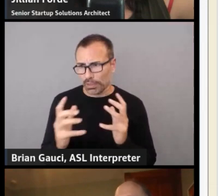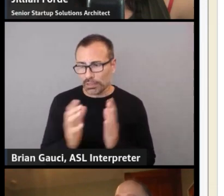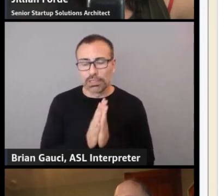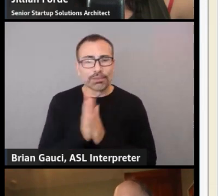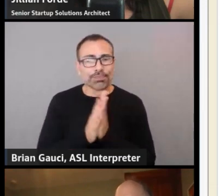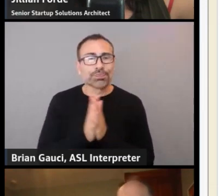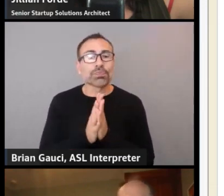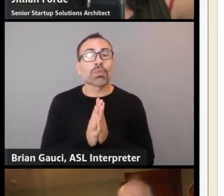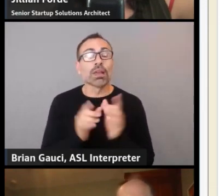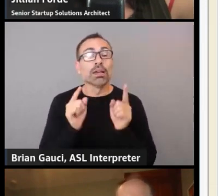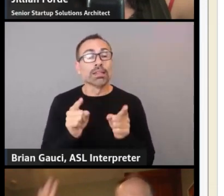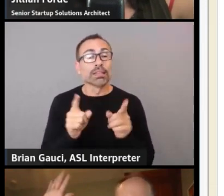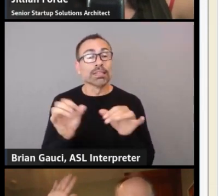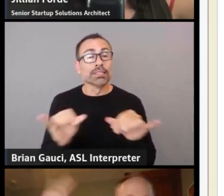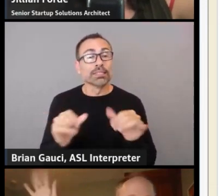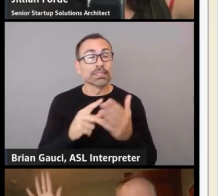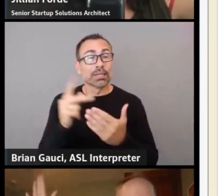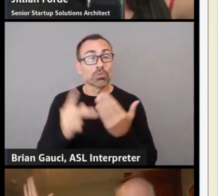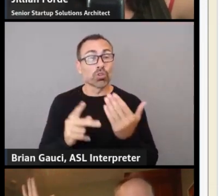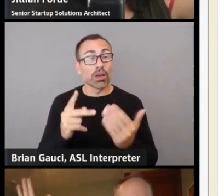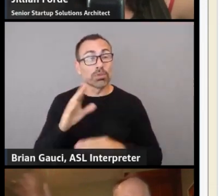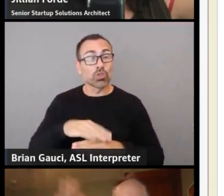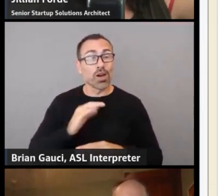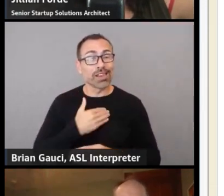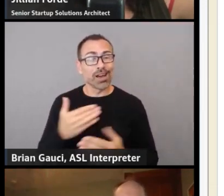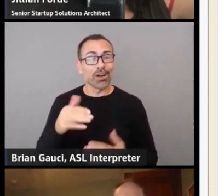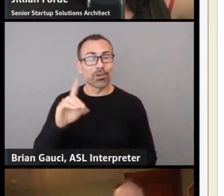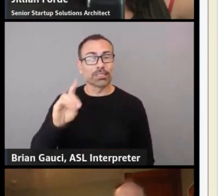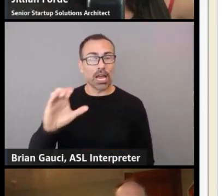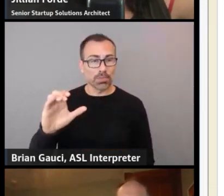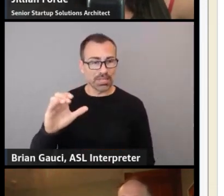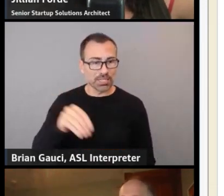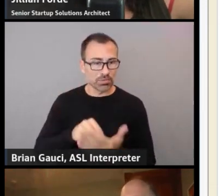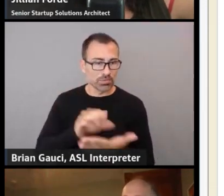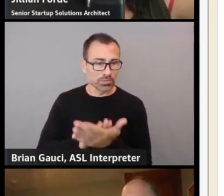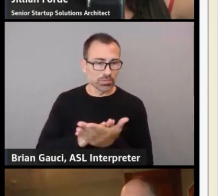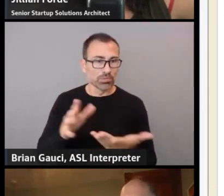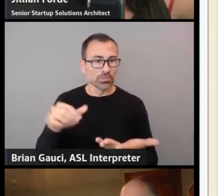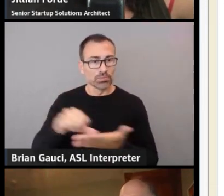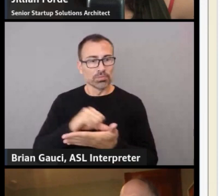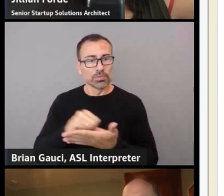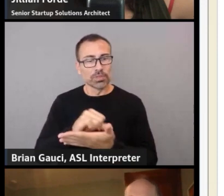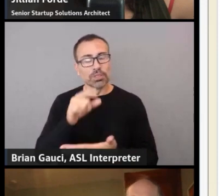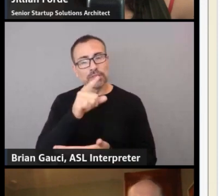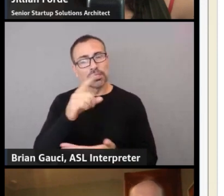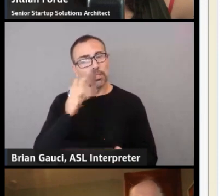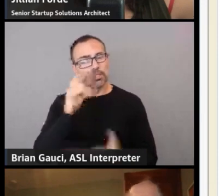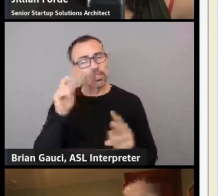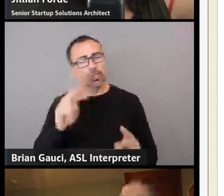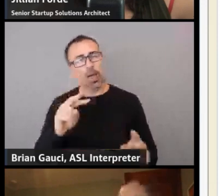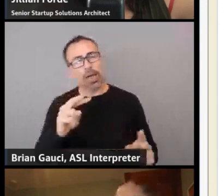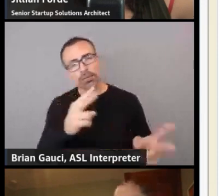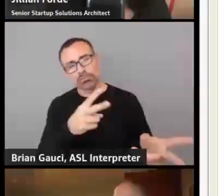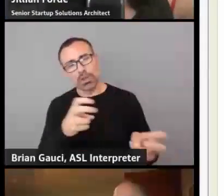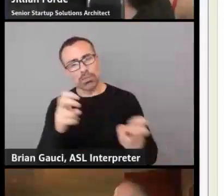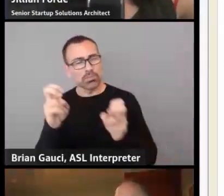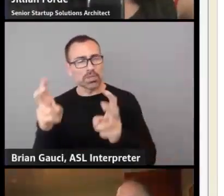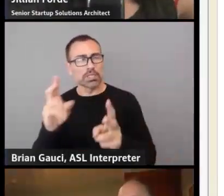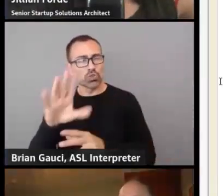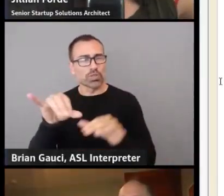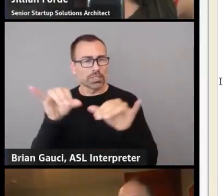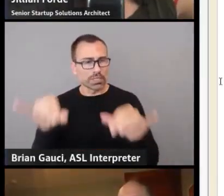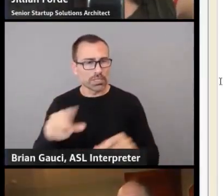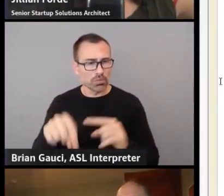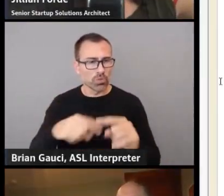this same program, by the way, is on our documentation site. So you can go and paste this into your own system once you've installed